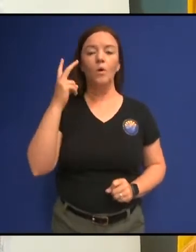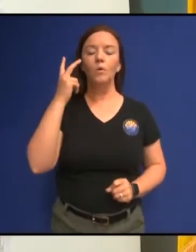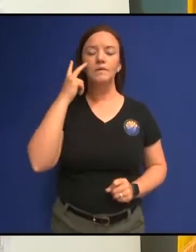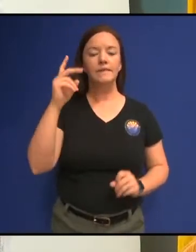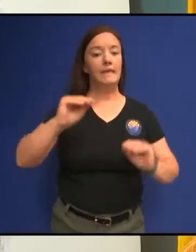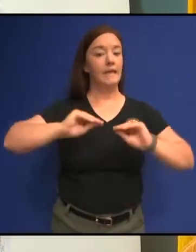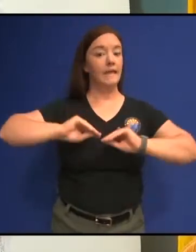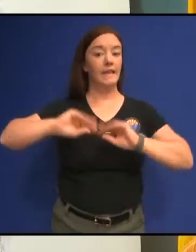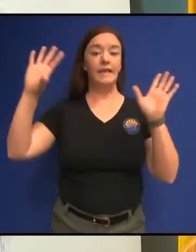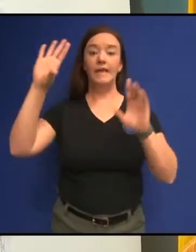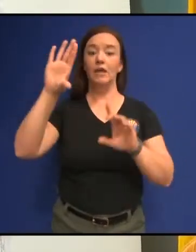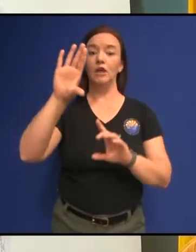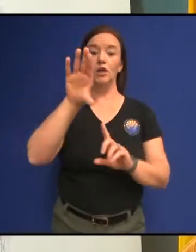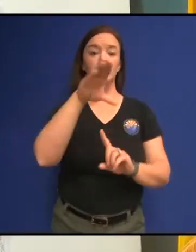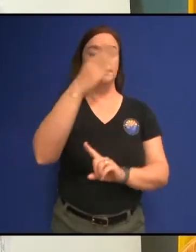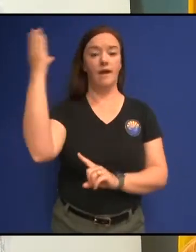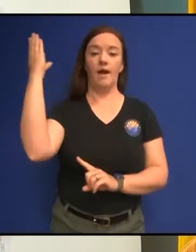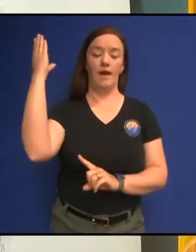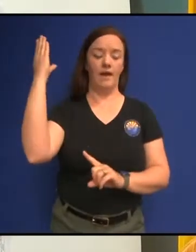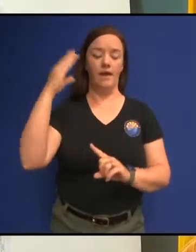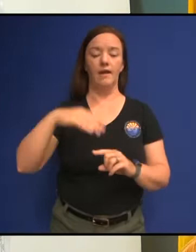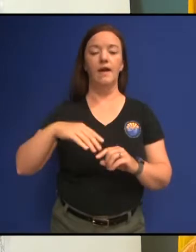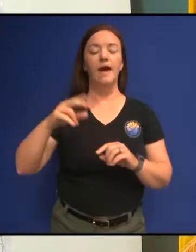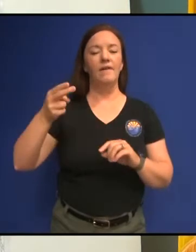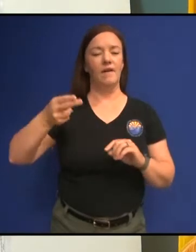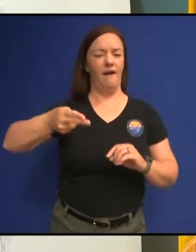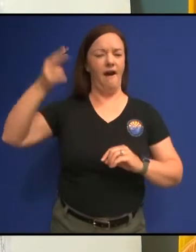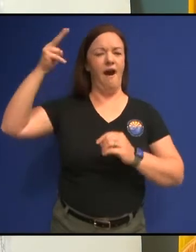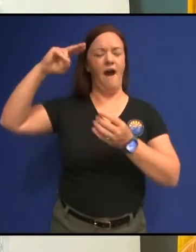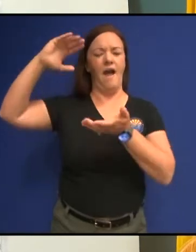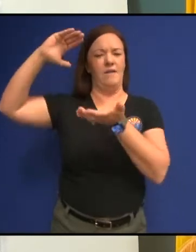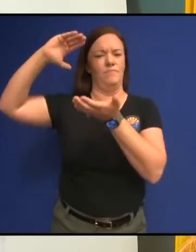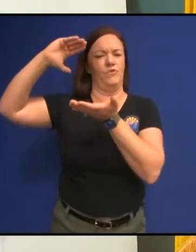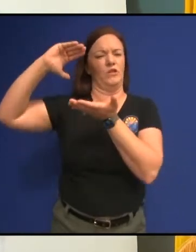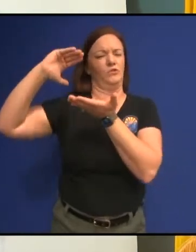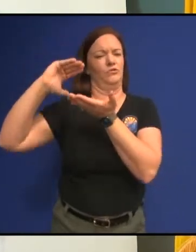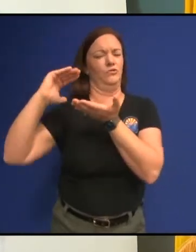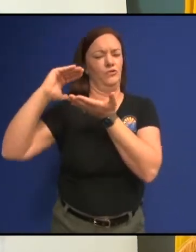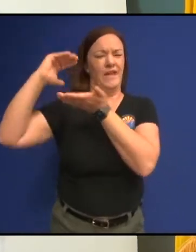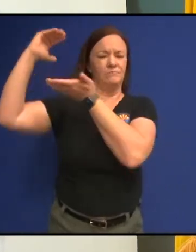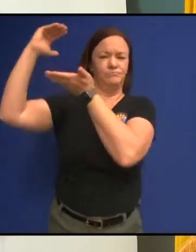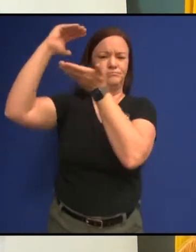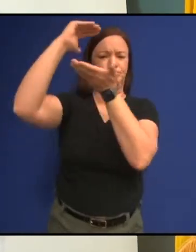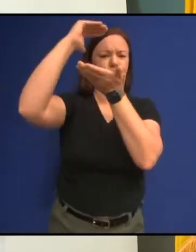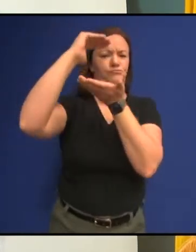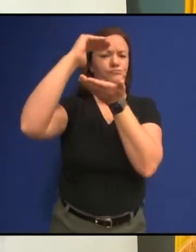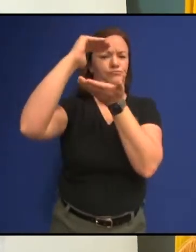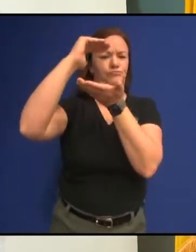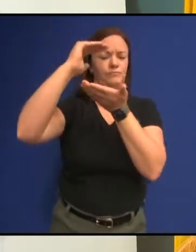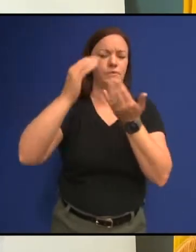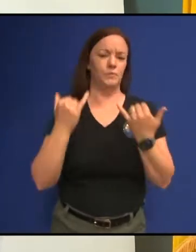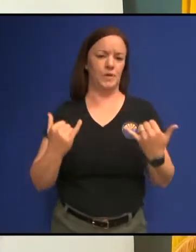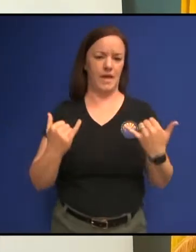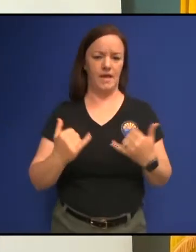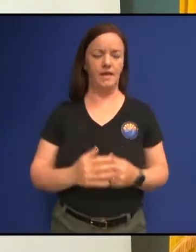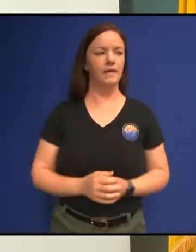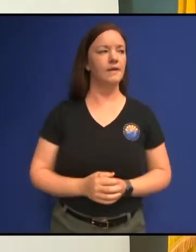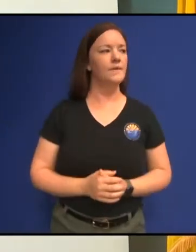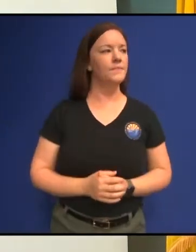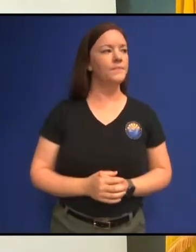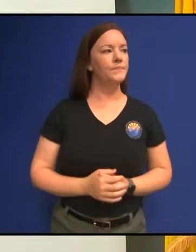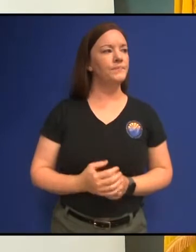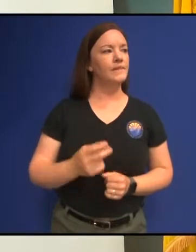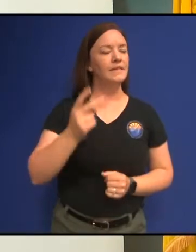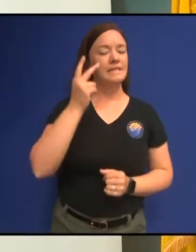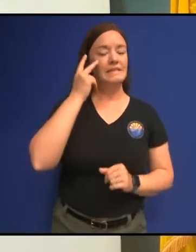clear skies. We've got a high pressure system parking pretty much overhead today, and you can kind of see that counterclockwise or